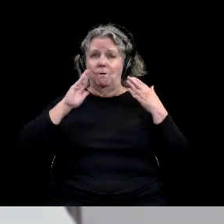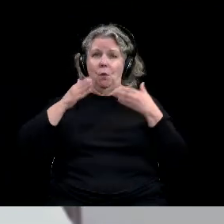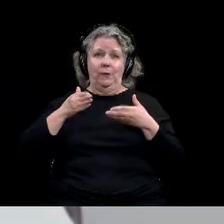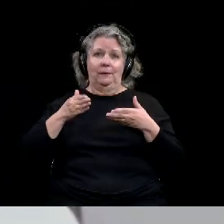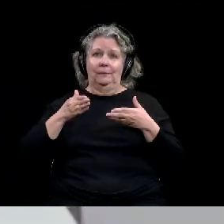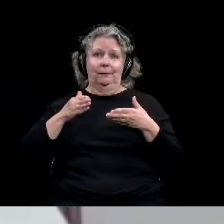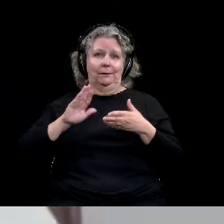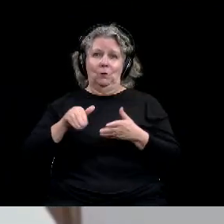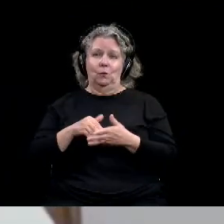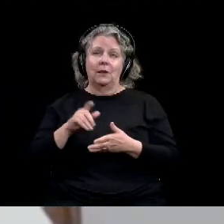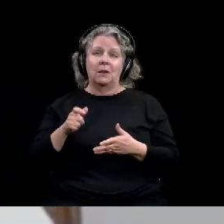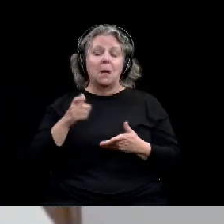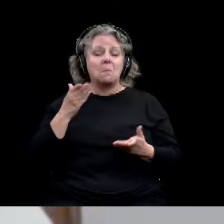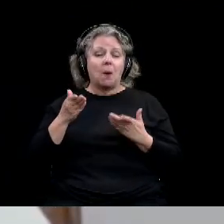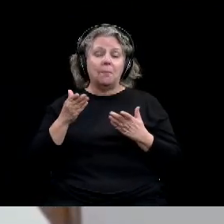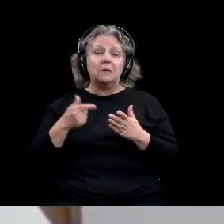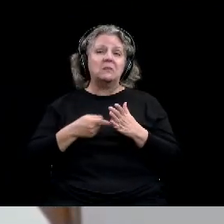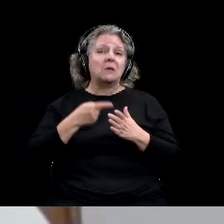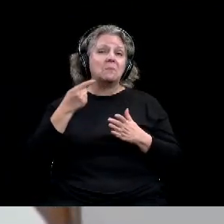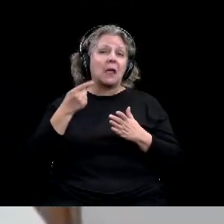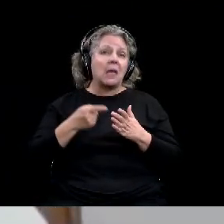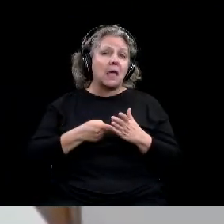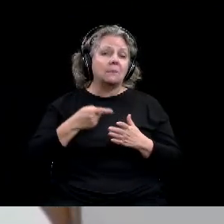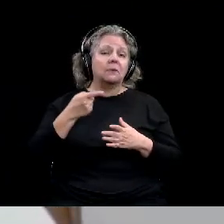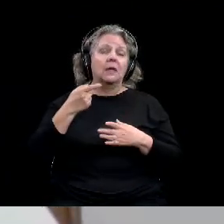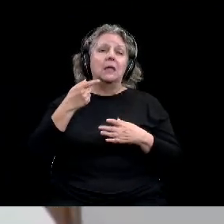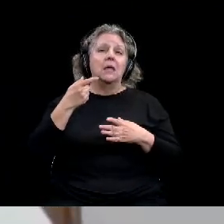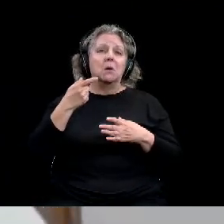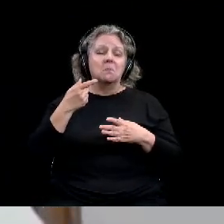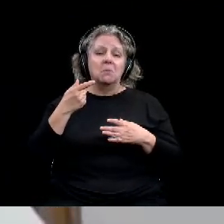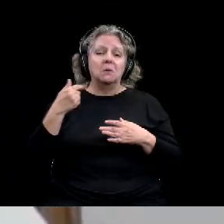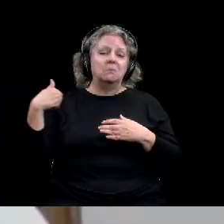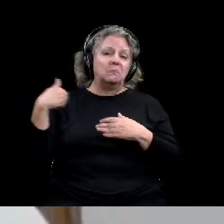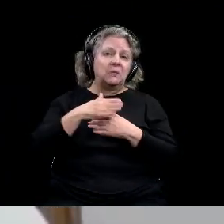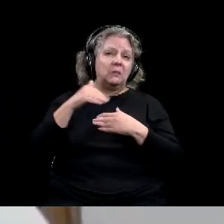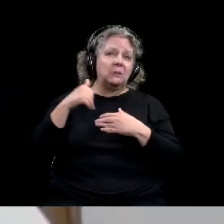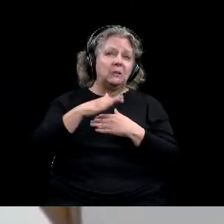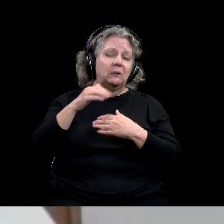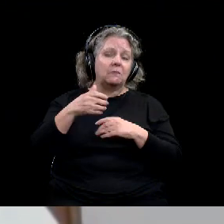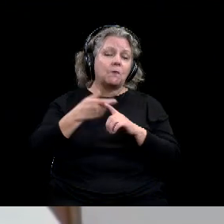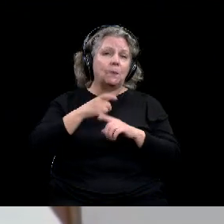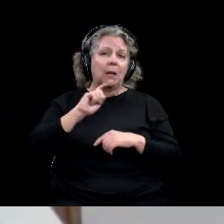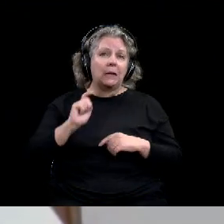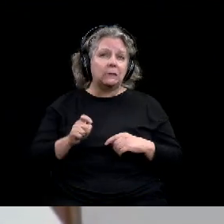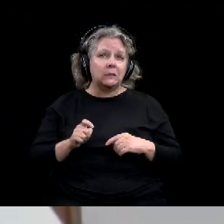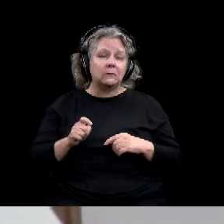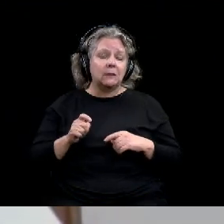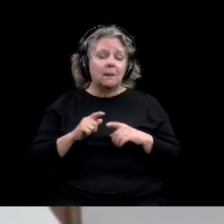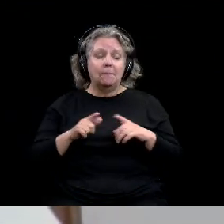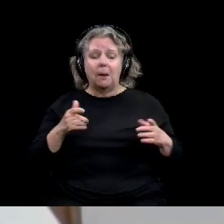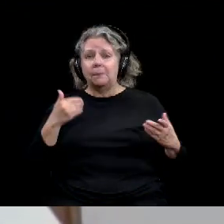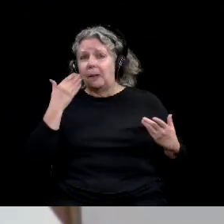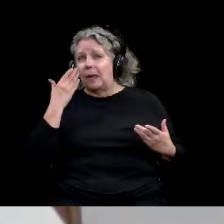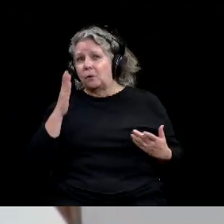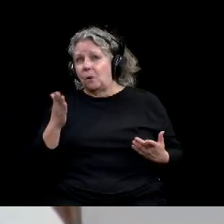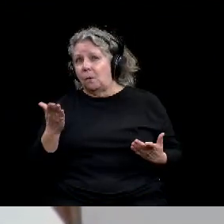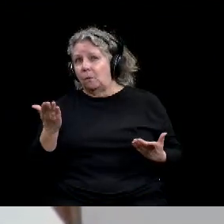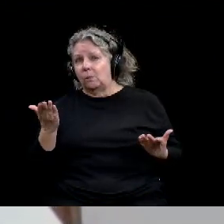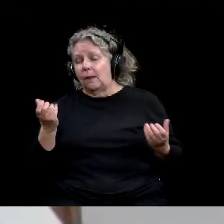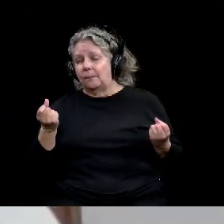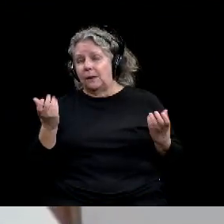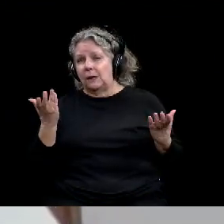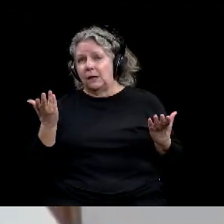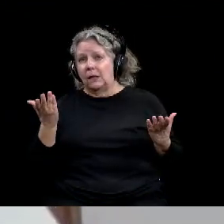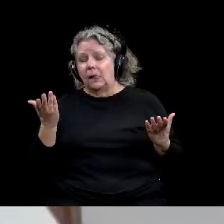know the frequency of that. So I think to answer your question, it is that it